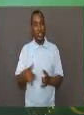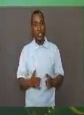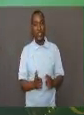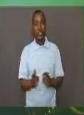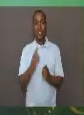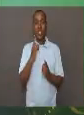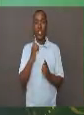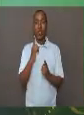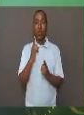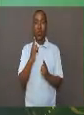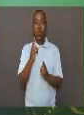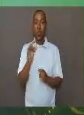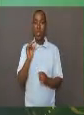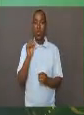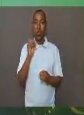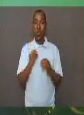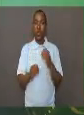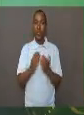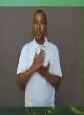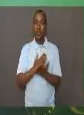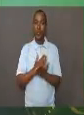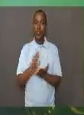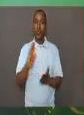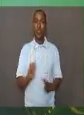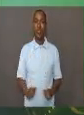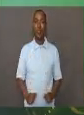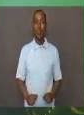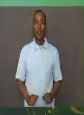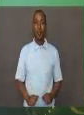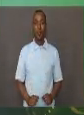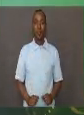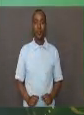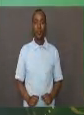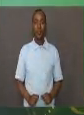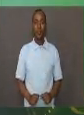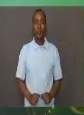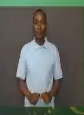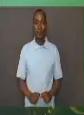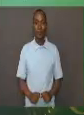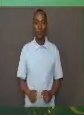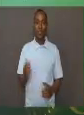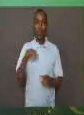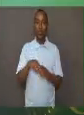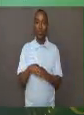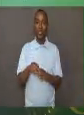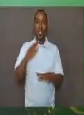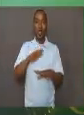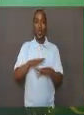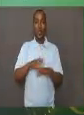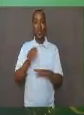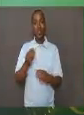way to eliminate the microorganisms that live in and on